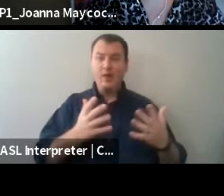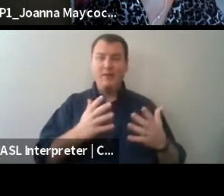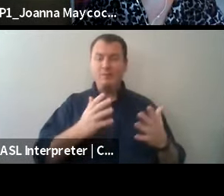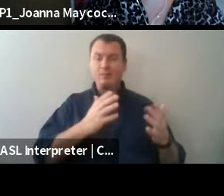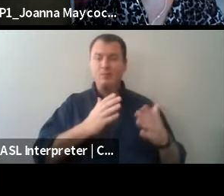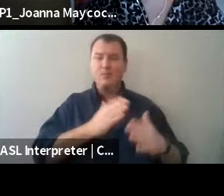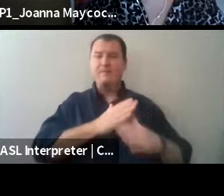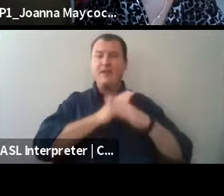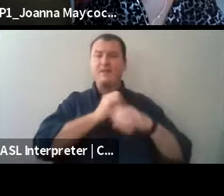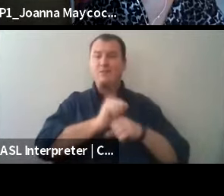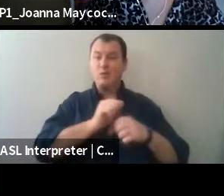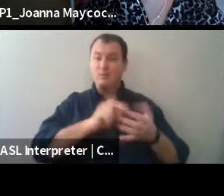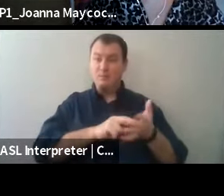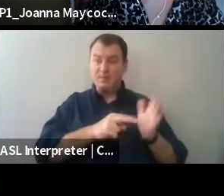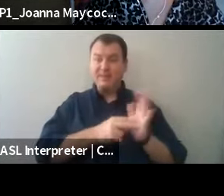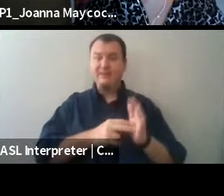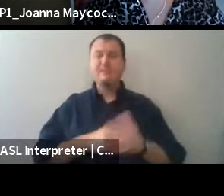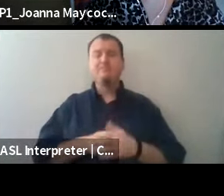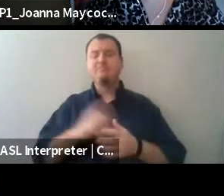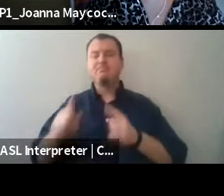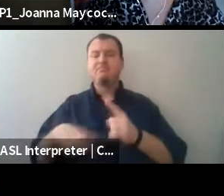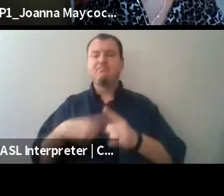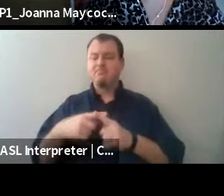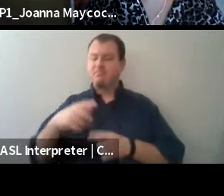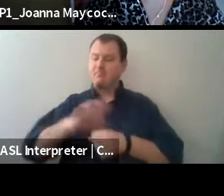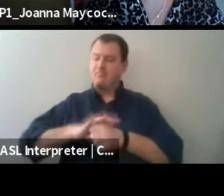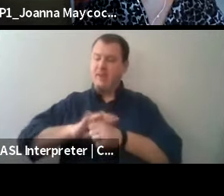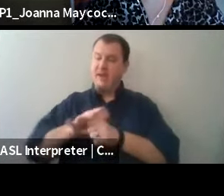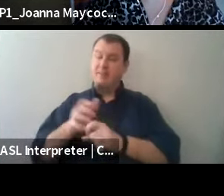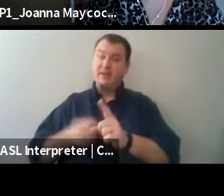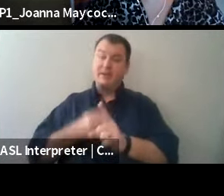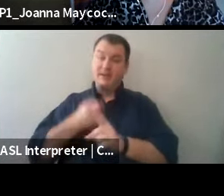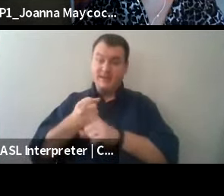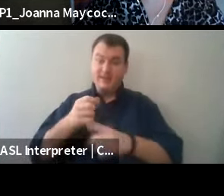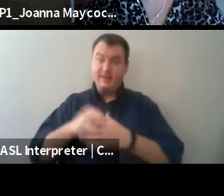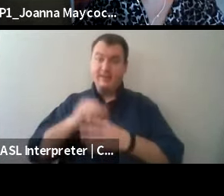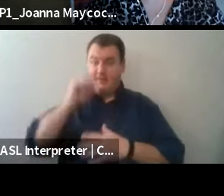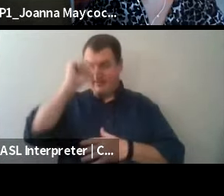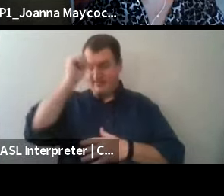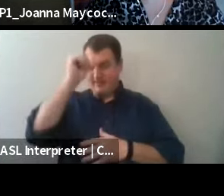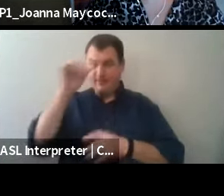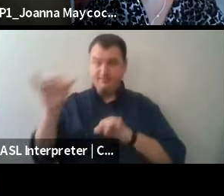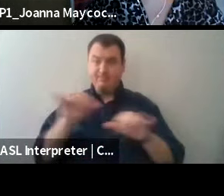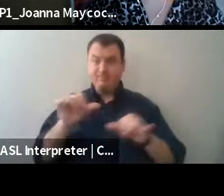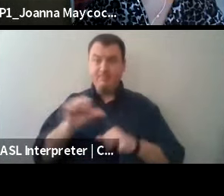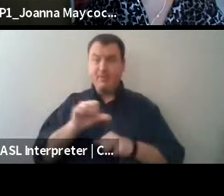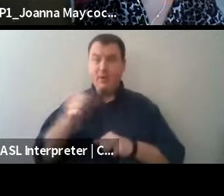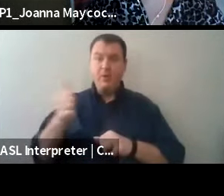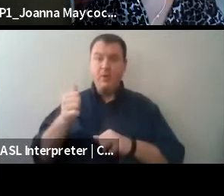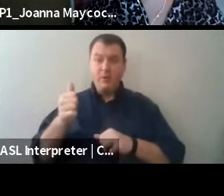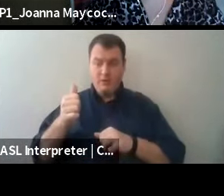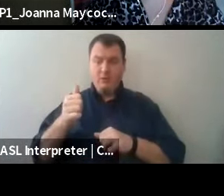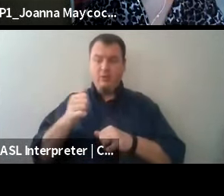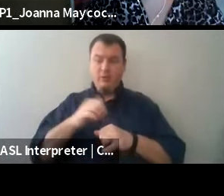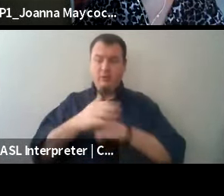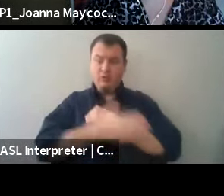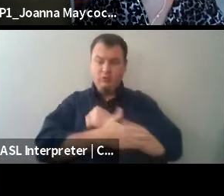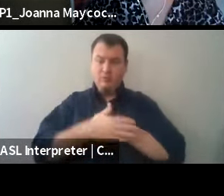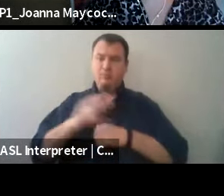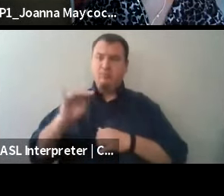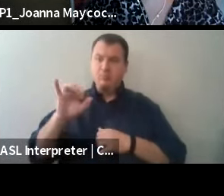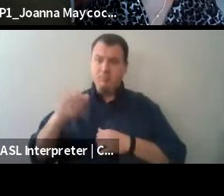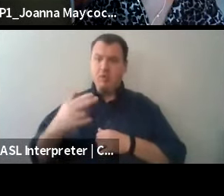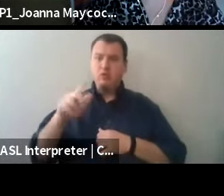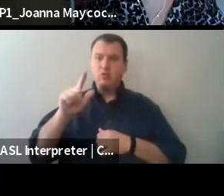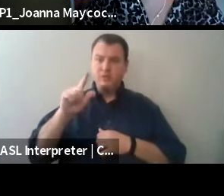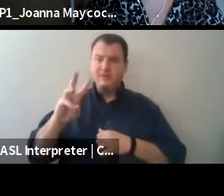means. When the pandemic hit immediately in India, also like other countries, on 26th March, complete lockdown